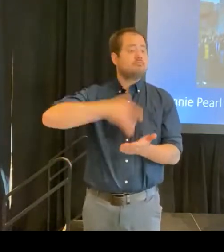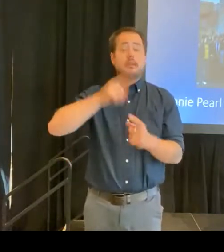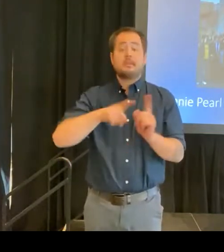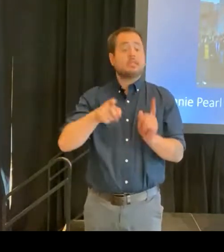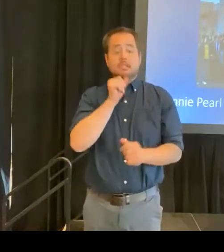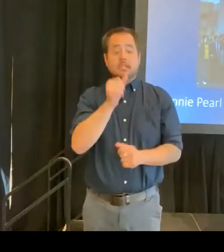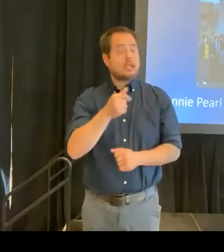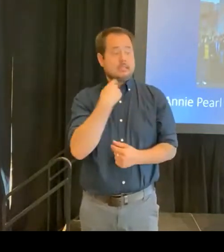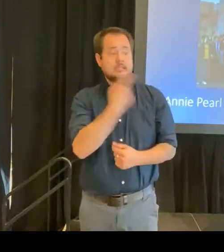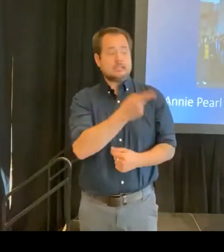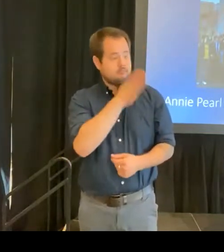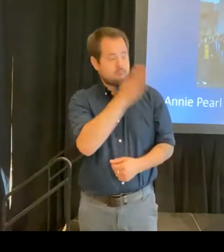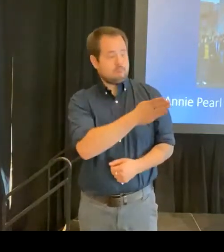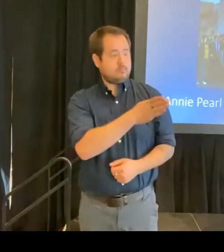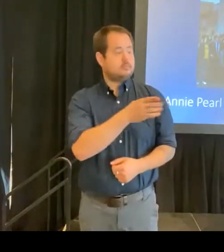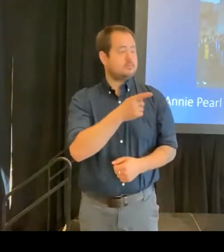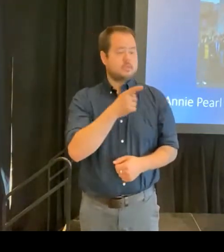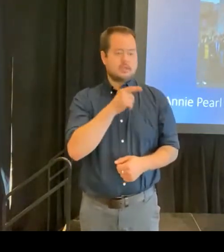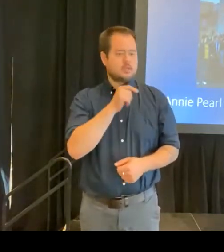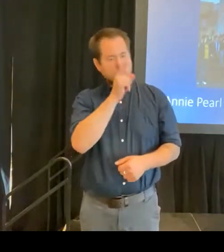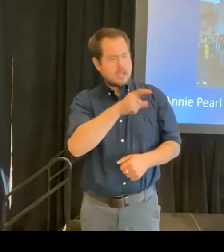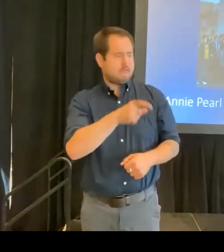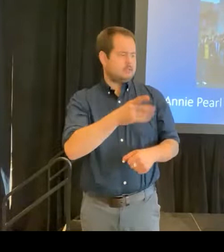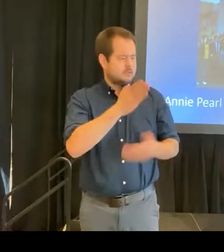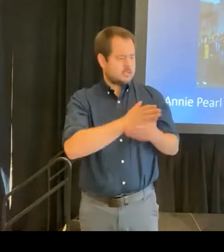stop. And finally, I did stop.